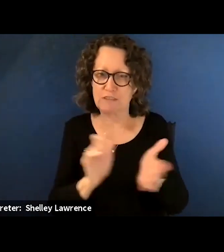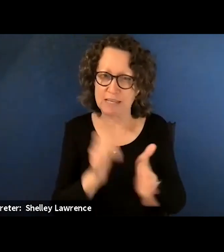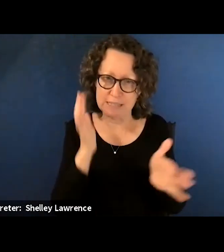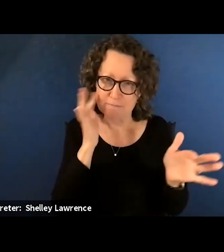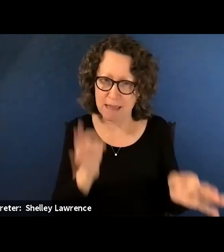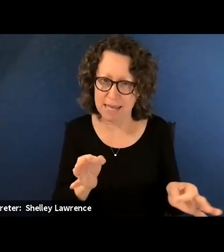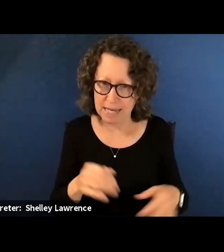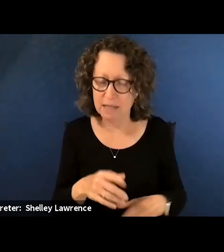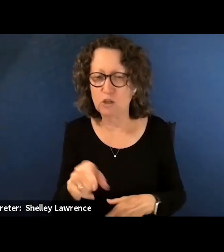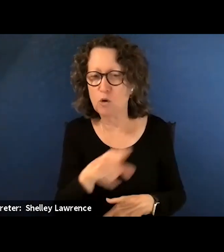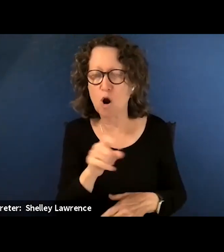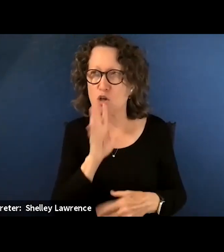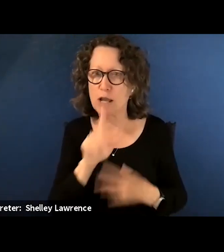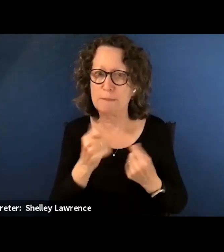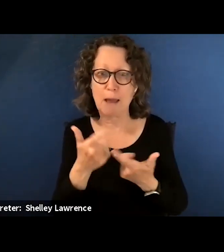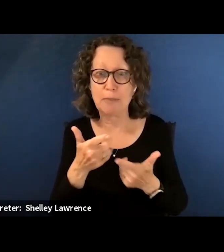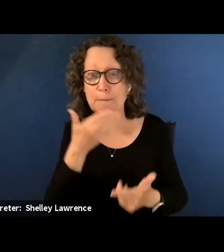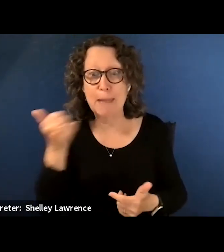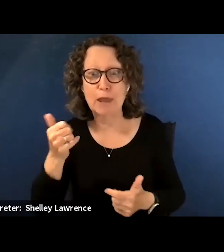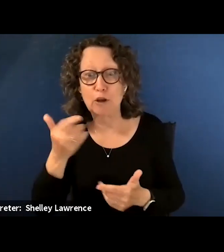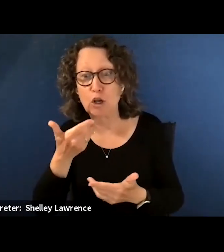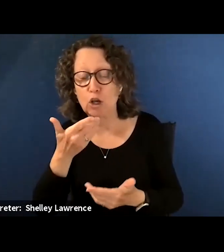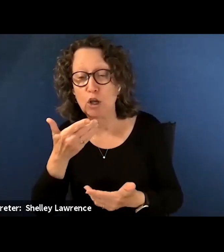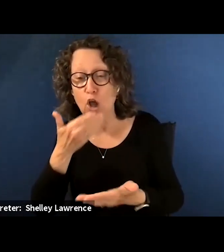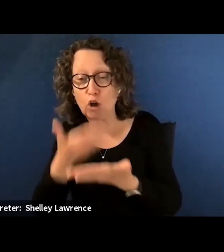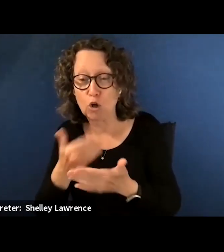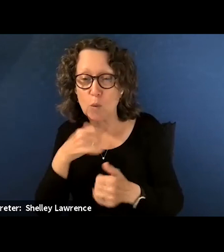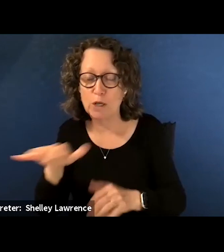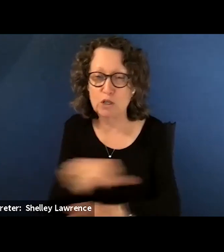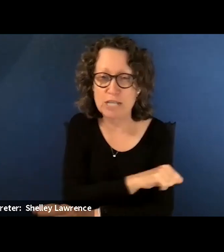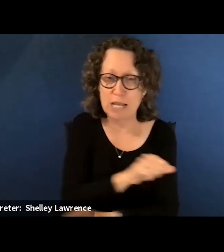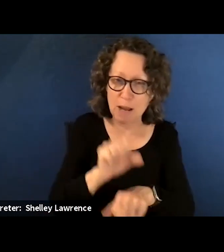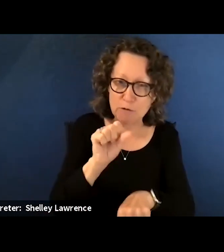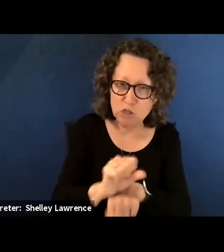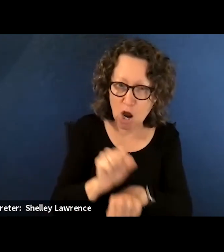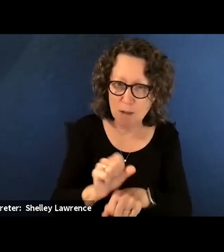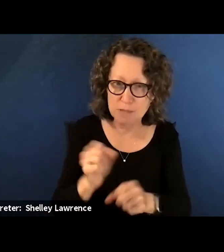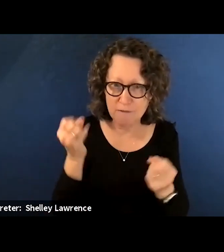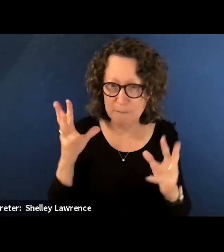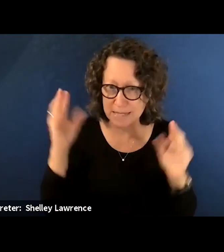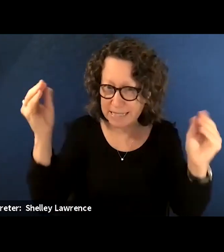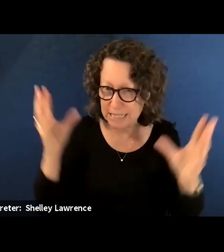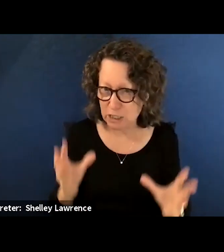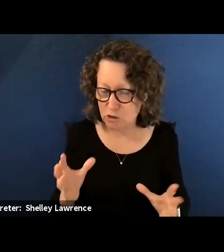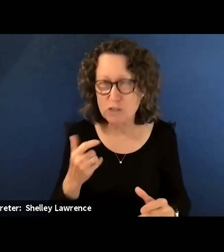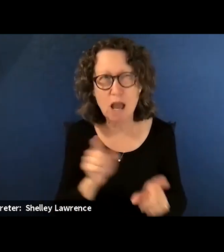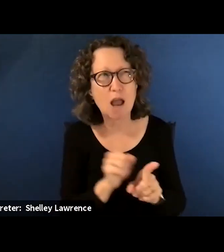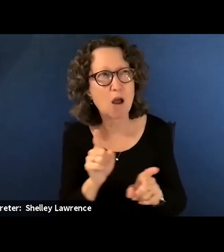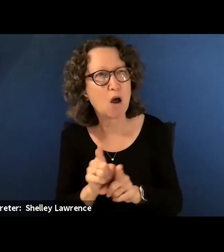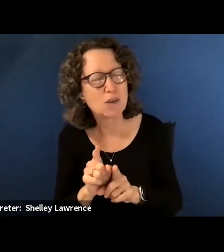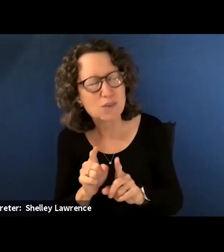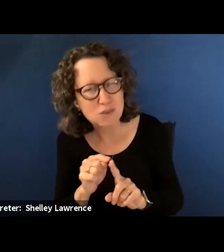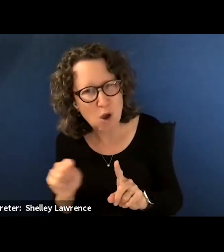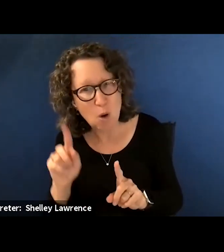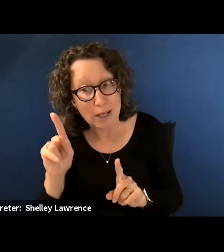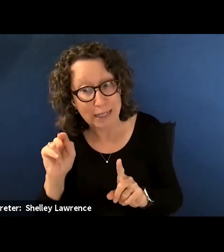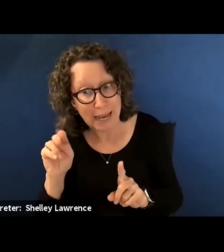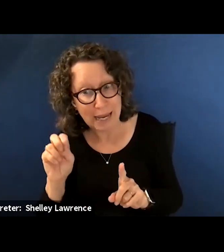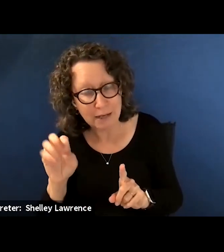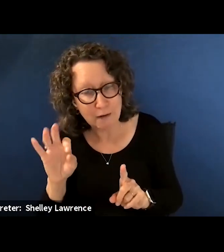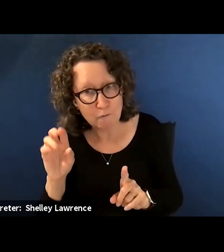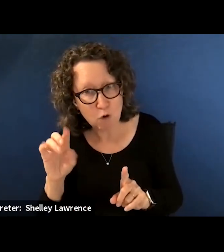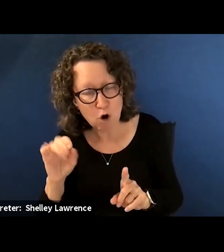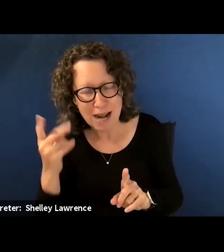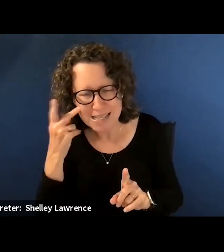You talk about the greater good when you are taking away job of lots of teachers. Also, Kate Ford, I see that you work for